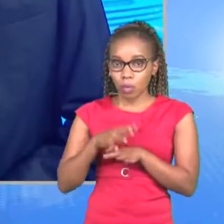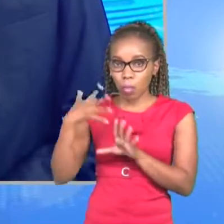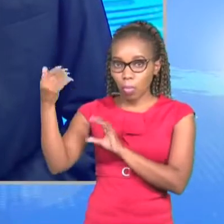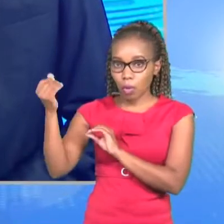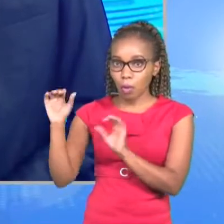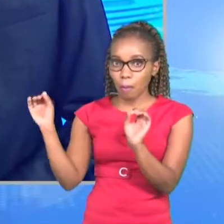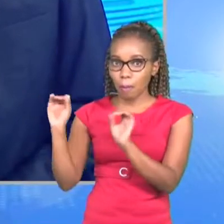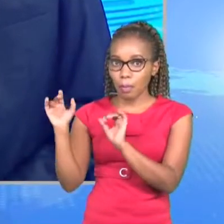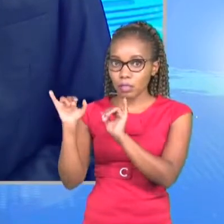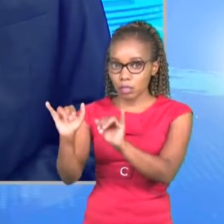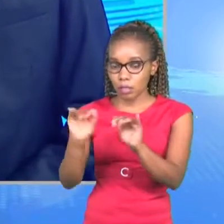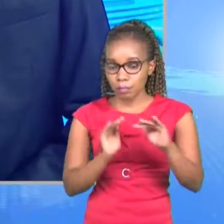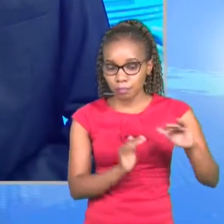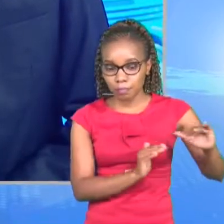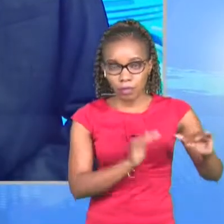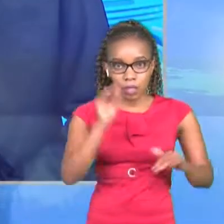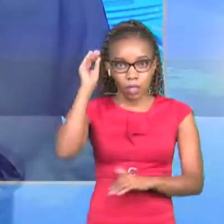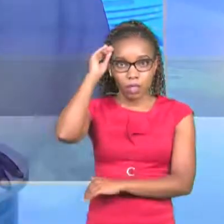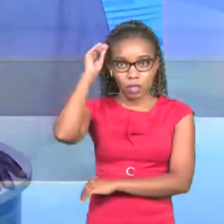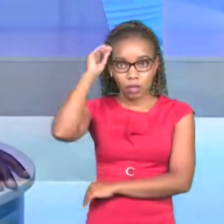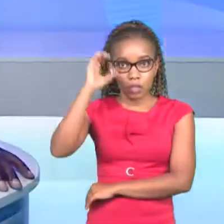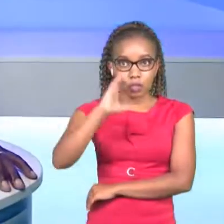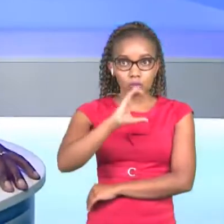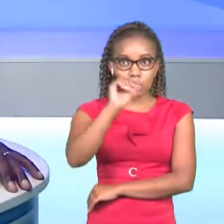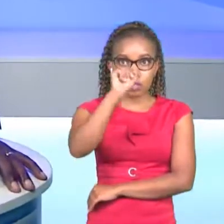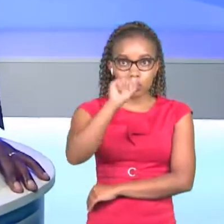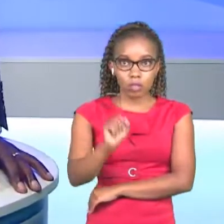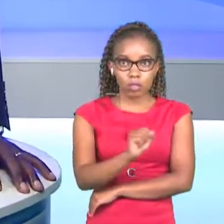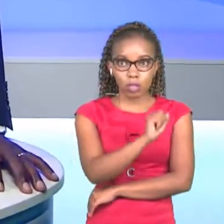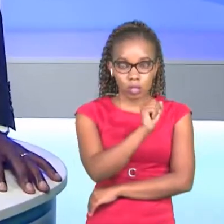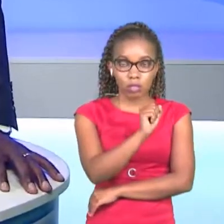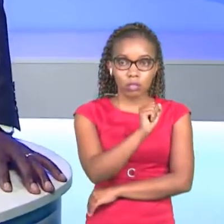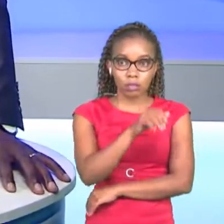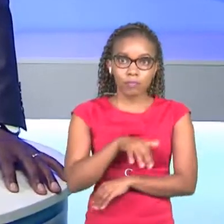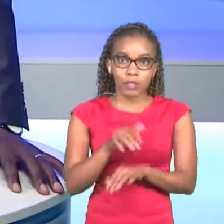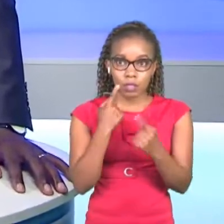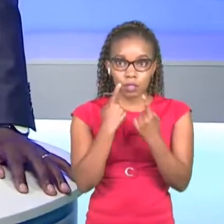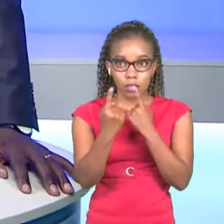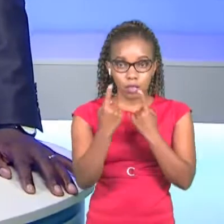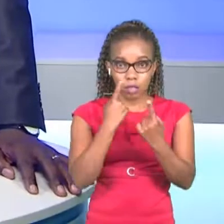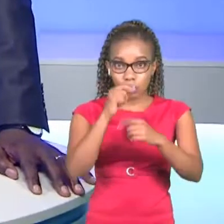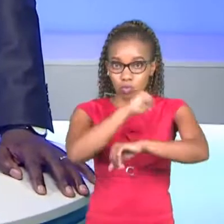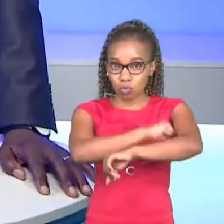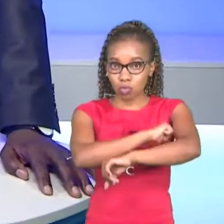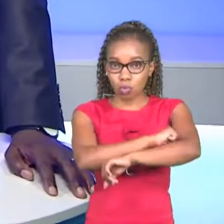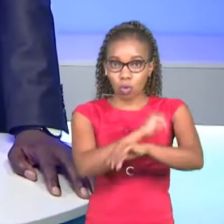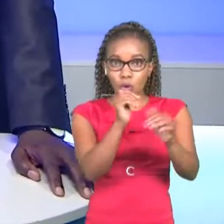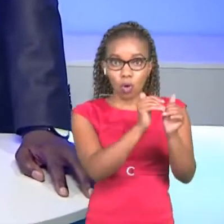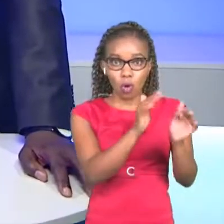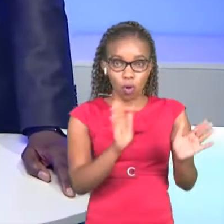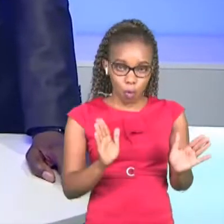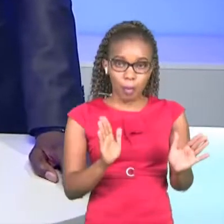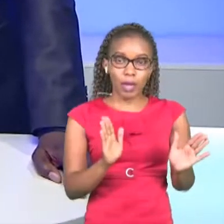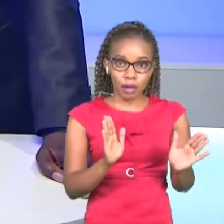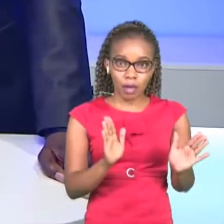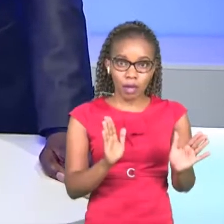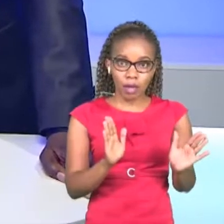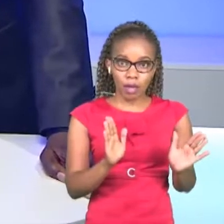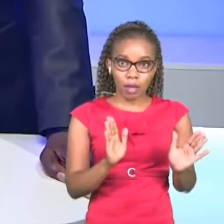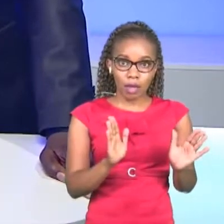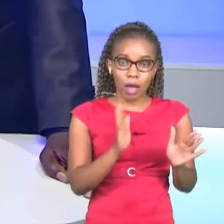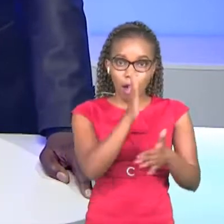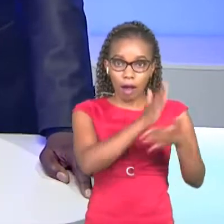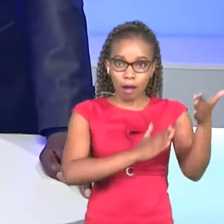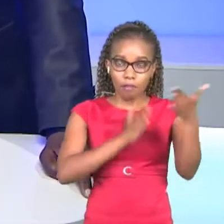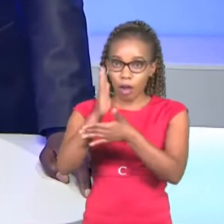anywhere now. Education Cabinet Secretary Professor George Magoha has said that schools will reopen in phases, speaking at Nyeri National